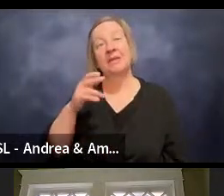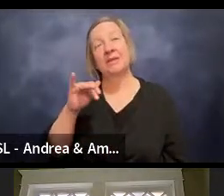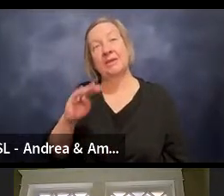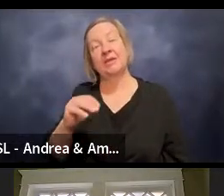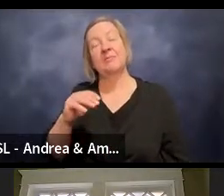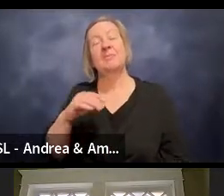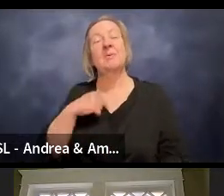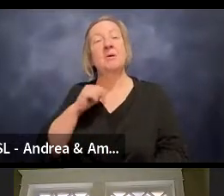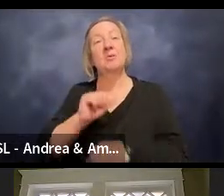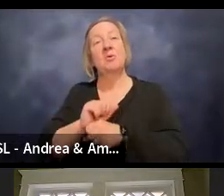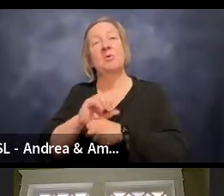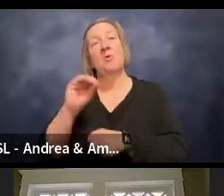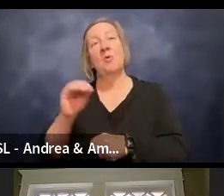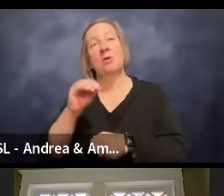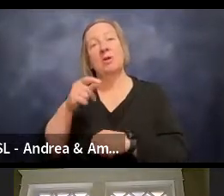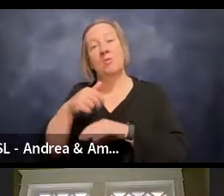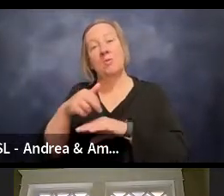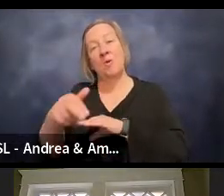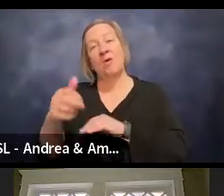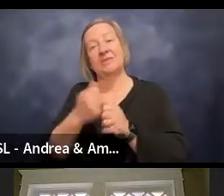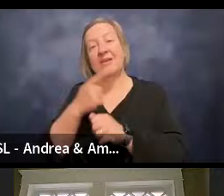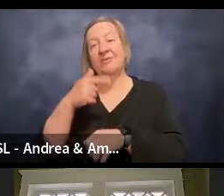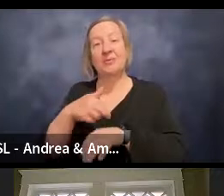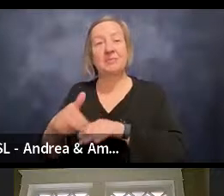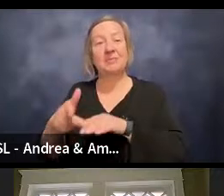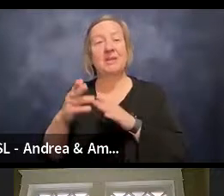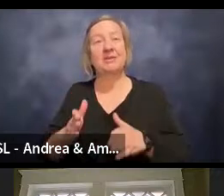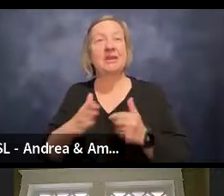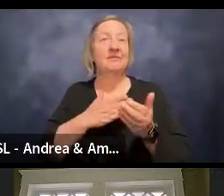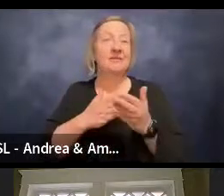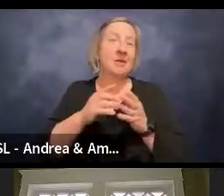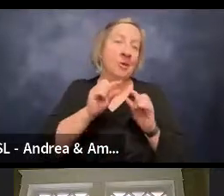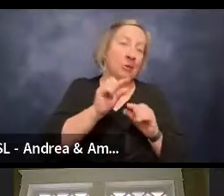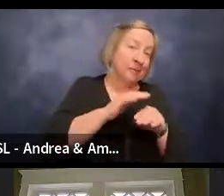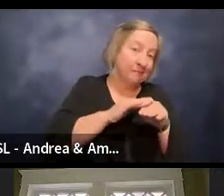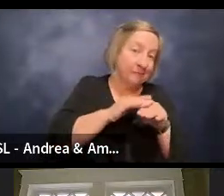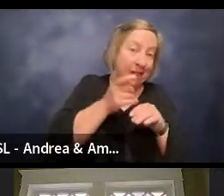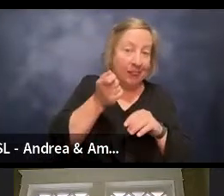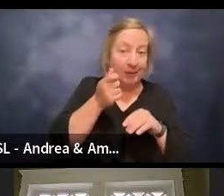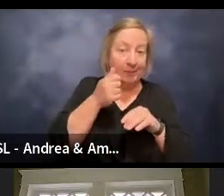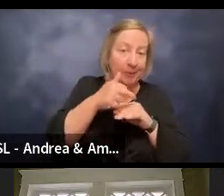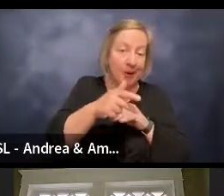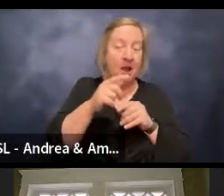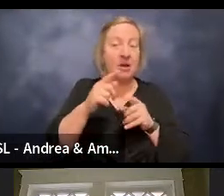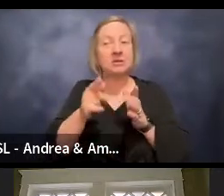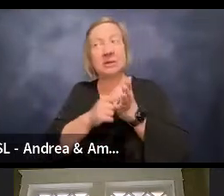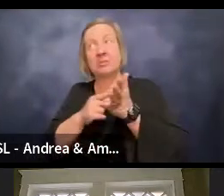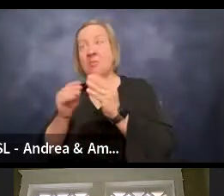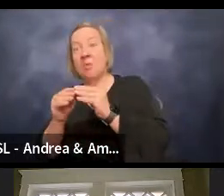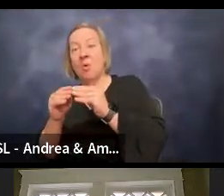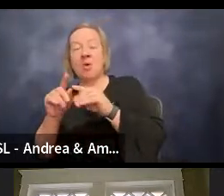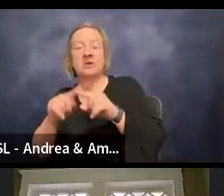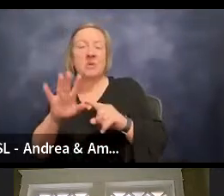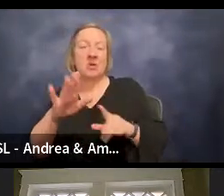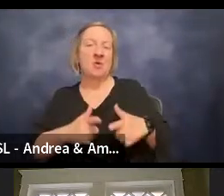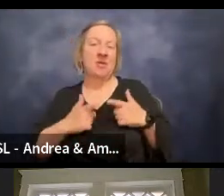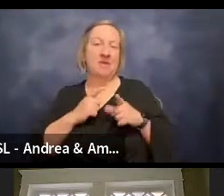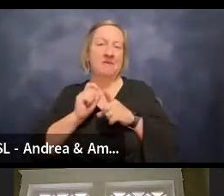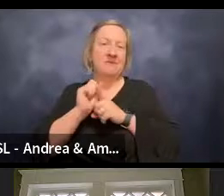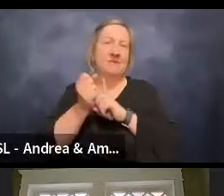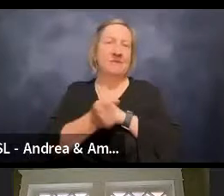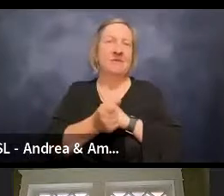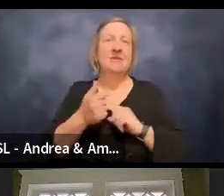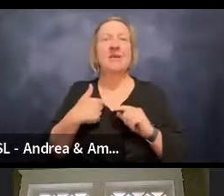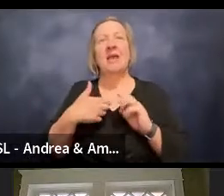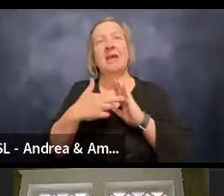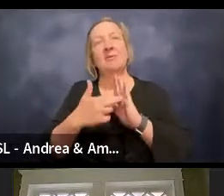pedestrian advocacy. We say everyone is a pedestrian, even if it's less and sometimes more, depending on your life circumstances. And I represent,